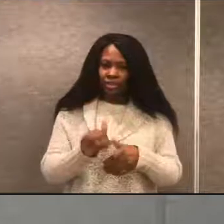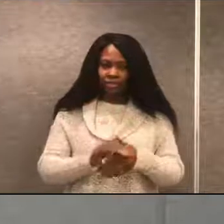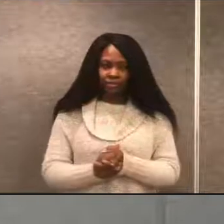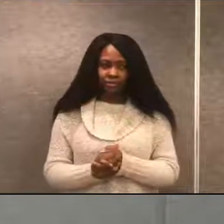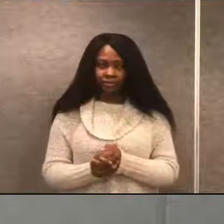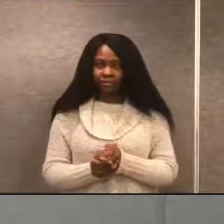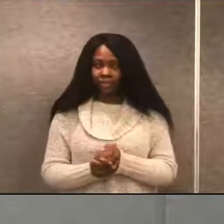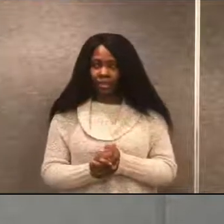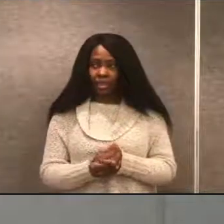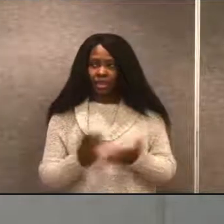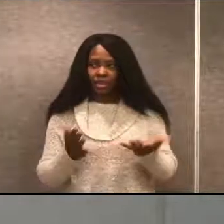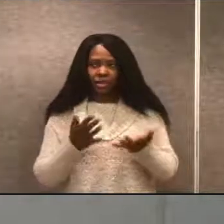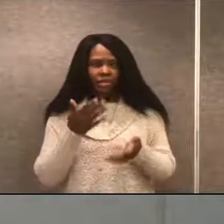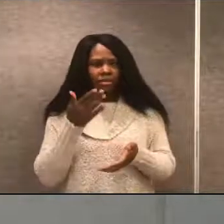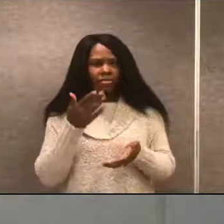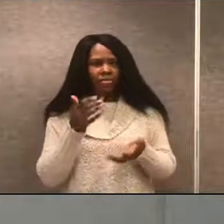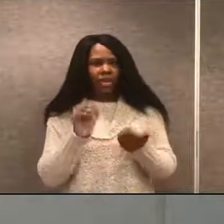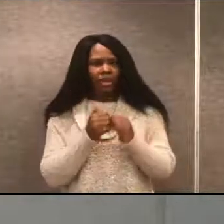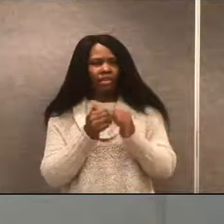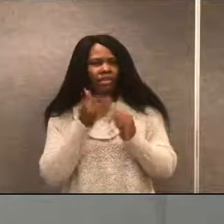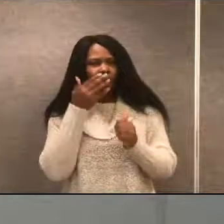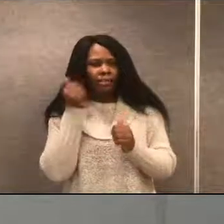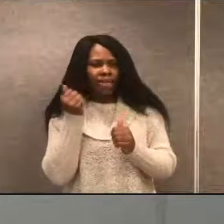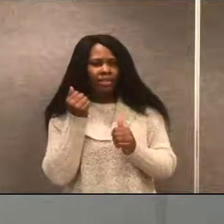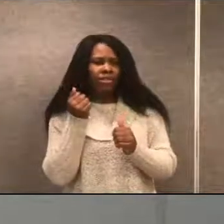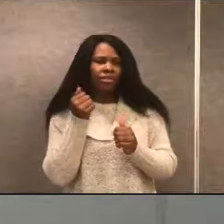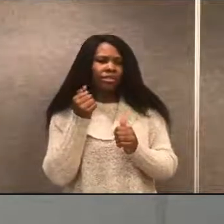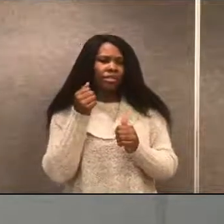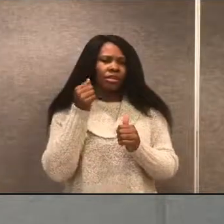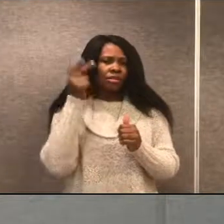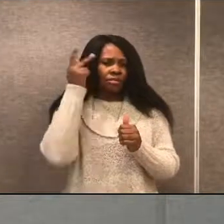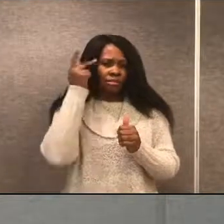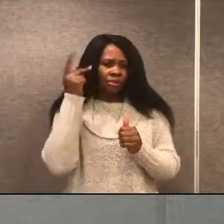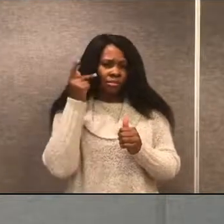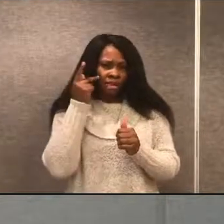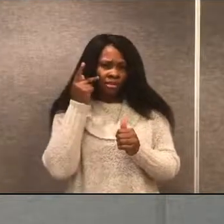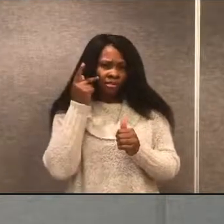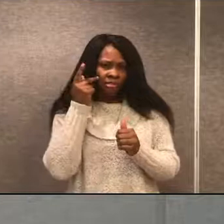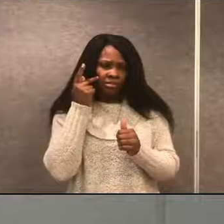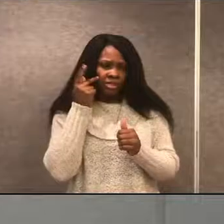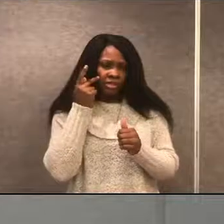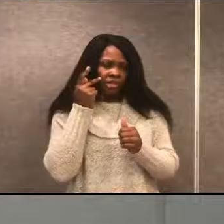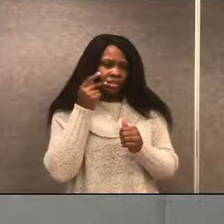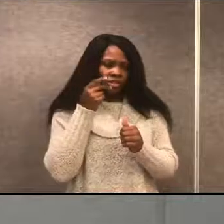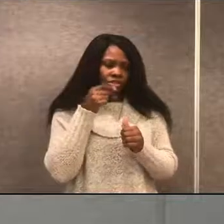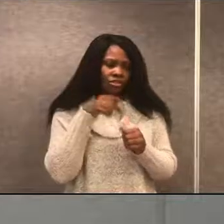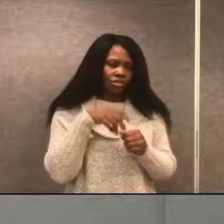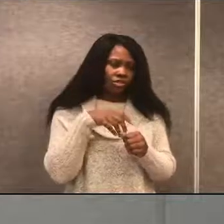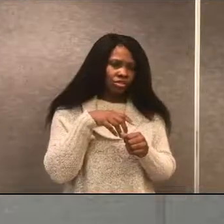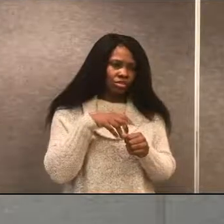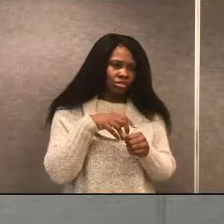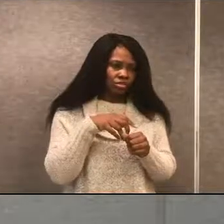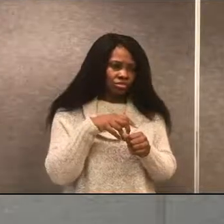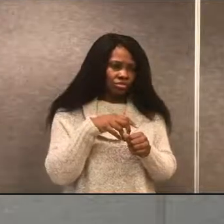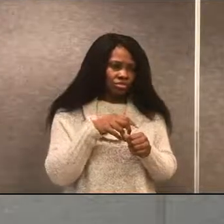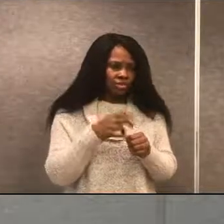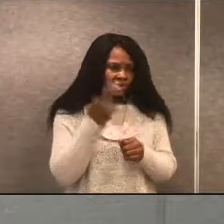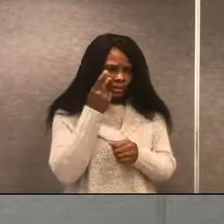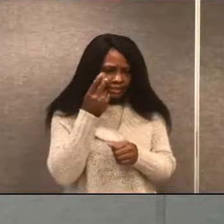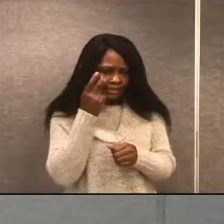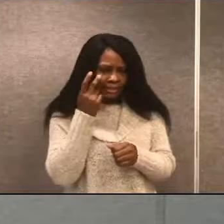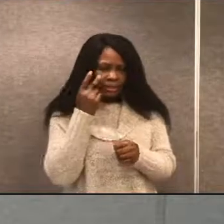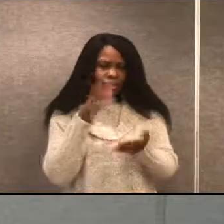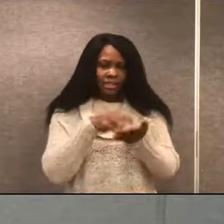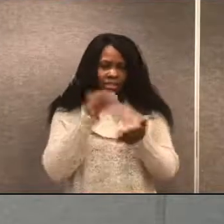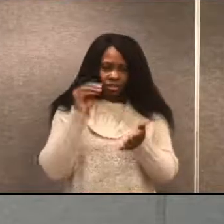for a parent to track a child's progress? And what is being set up in lieu of the traditional report